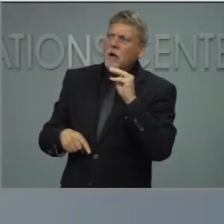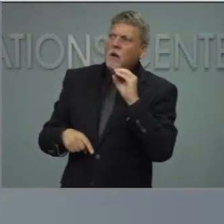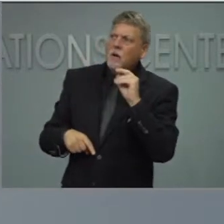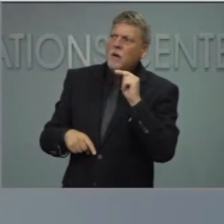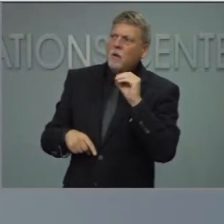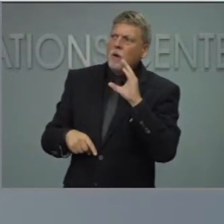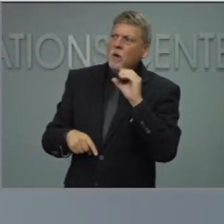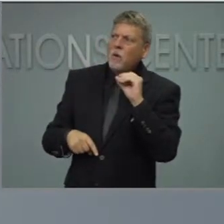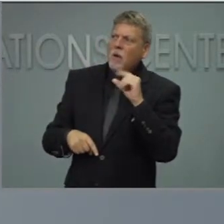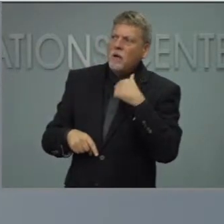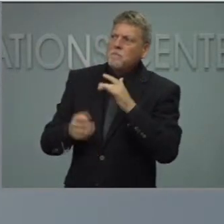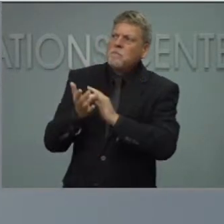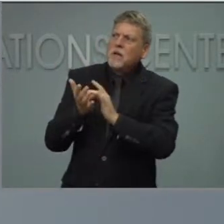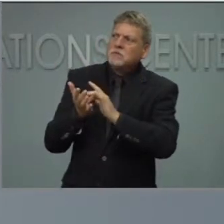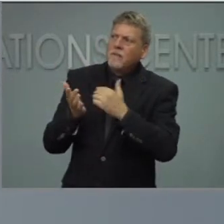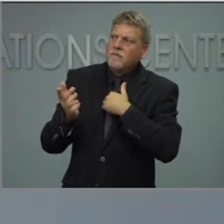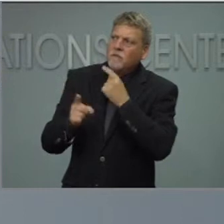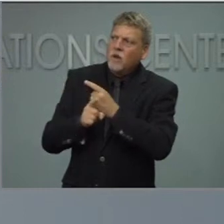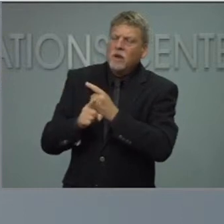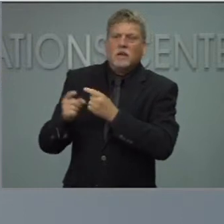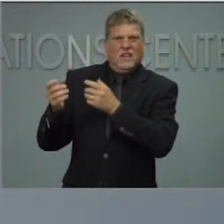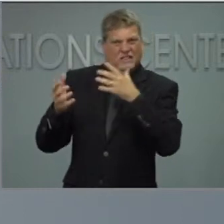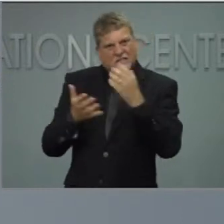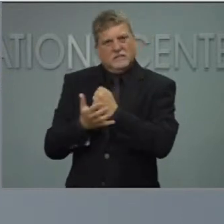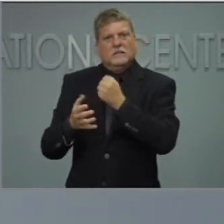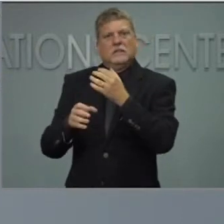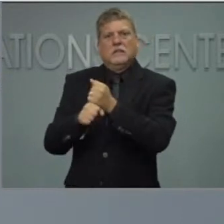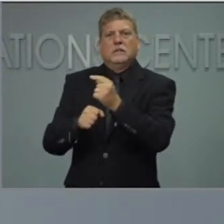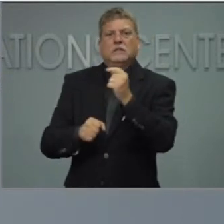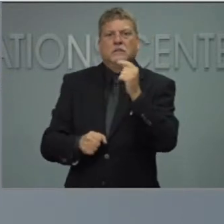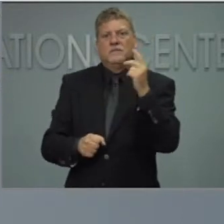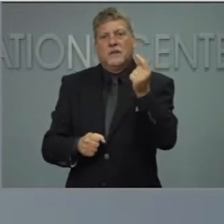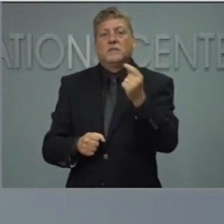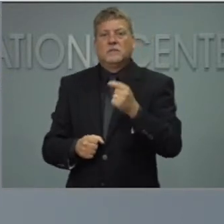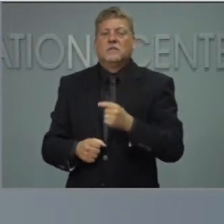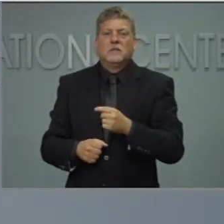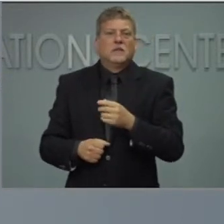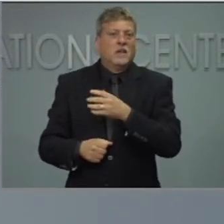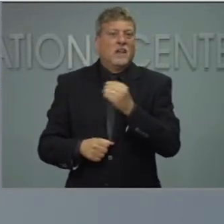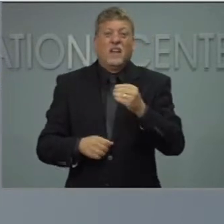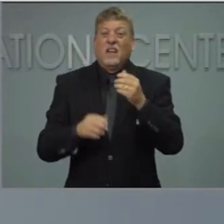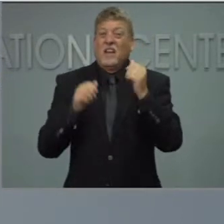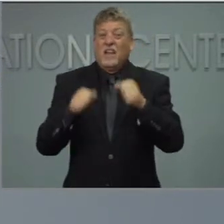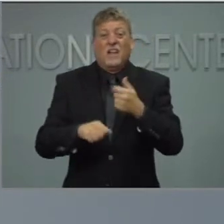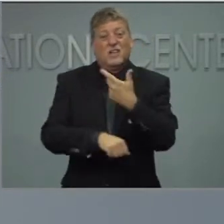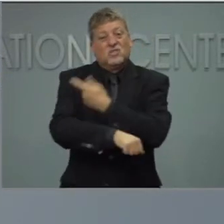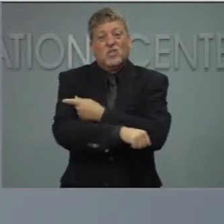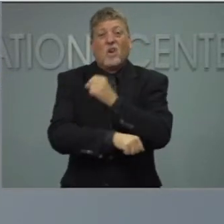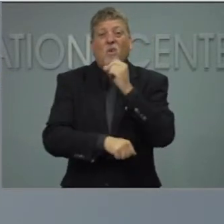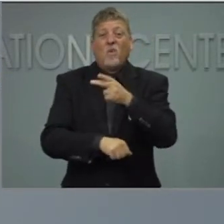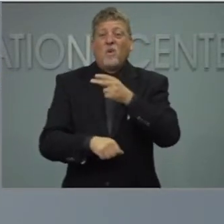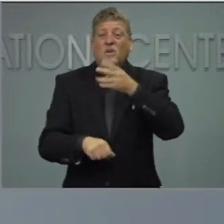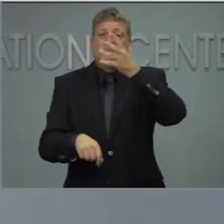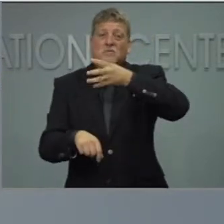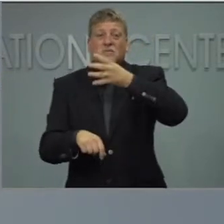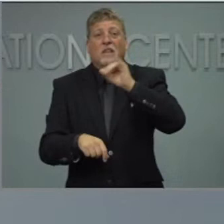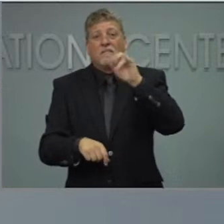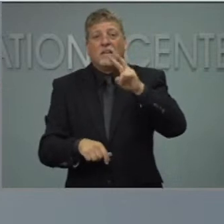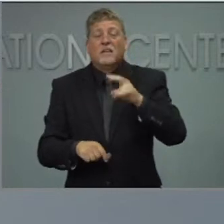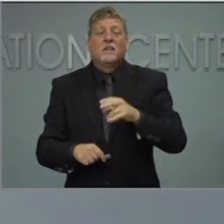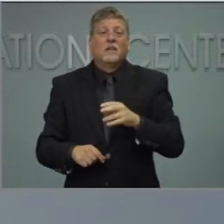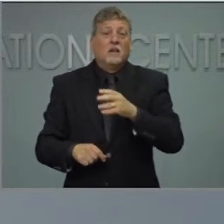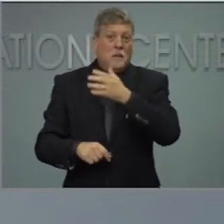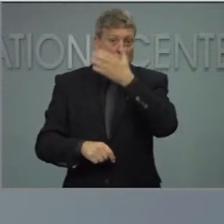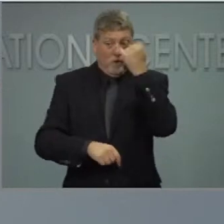But yes, we have access to the antibodies now that it's available in just a shot, an injection. We can give it in more locations, and